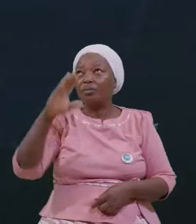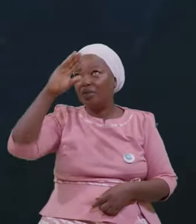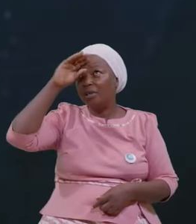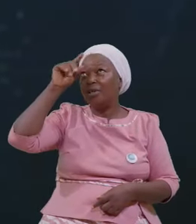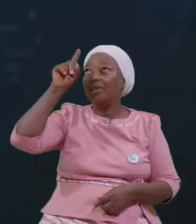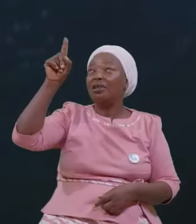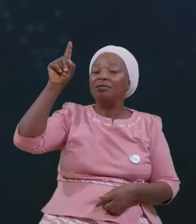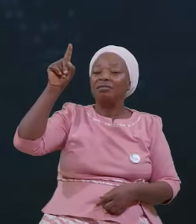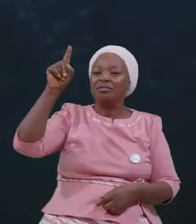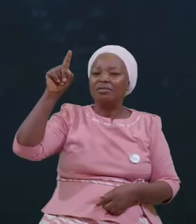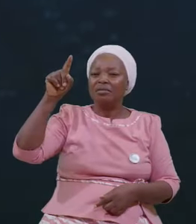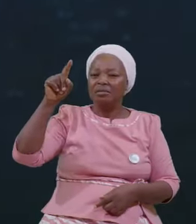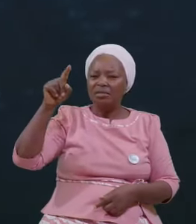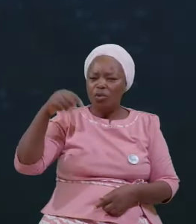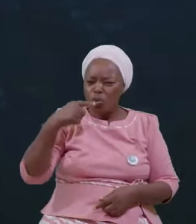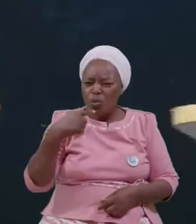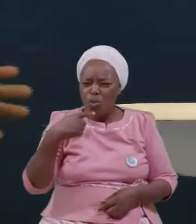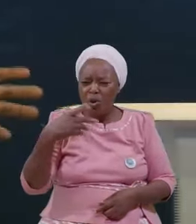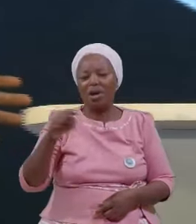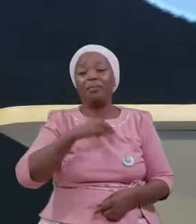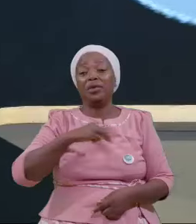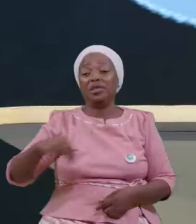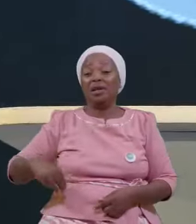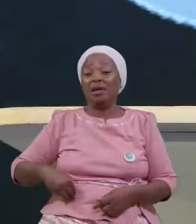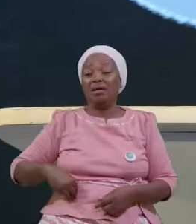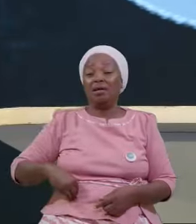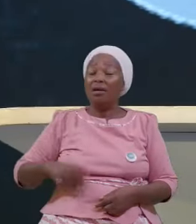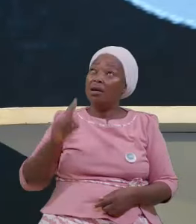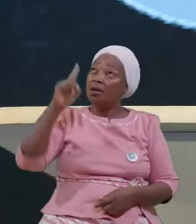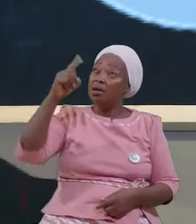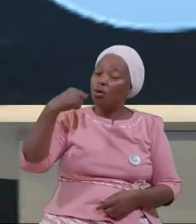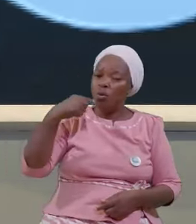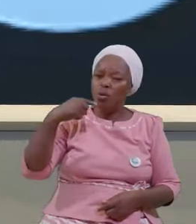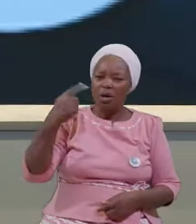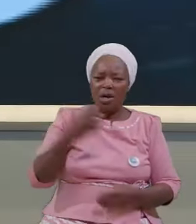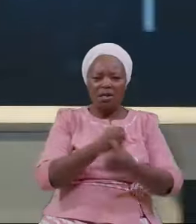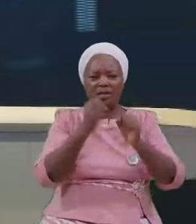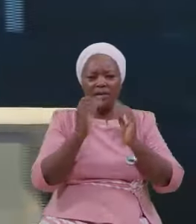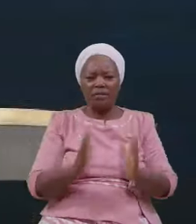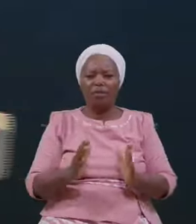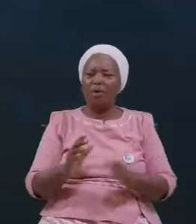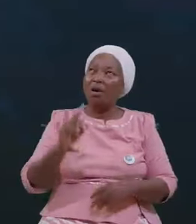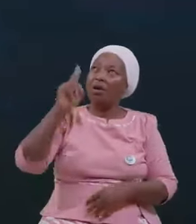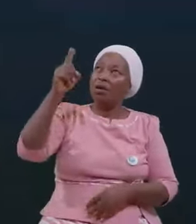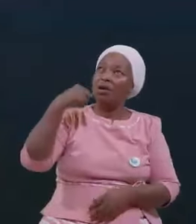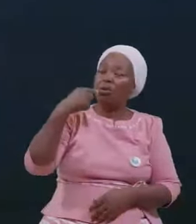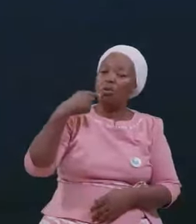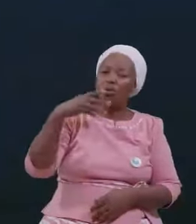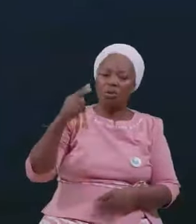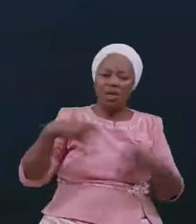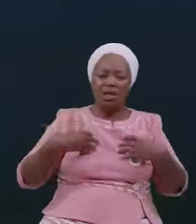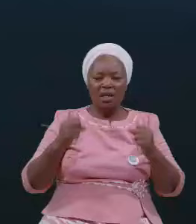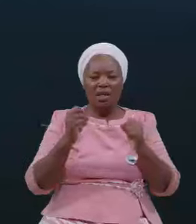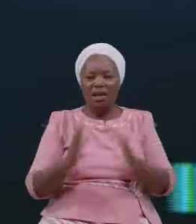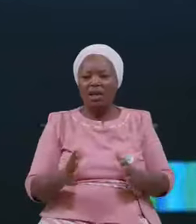the Messiah. He who, the Savior. He who, the Healer. He